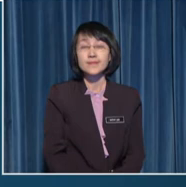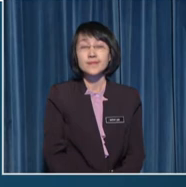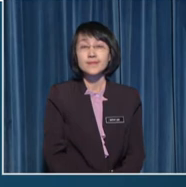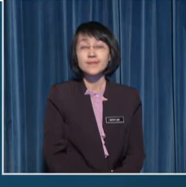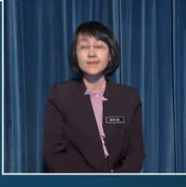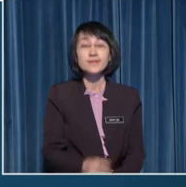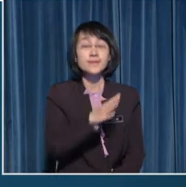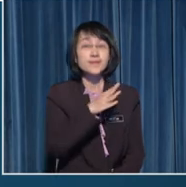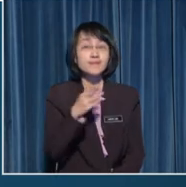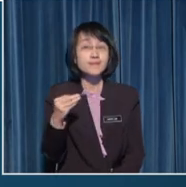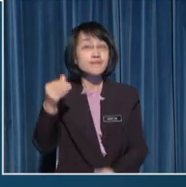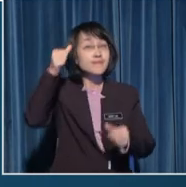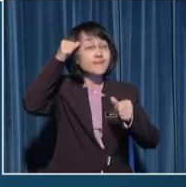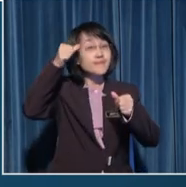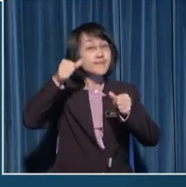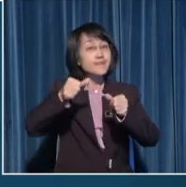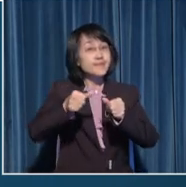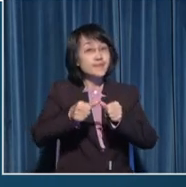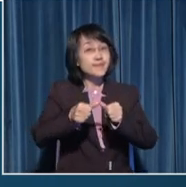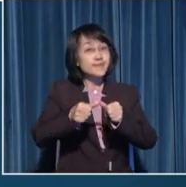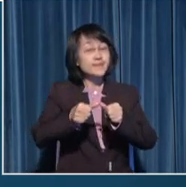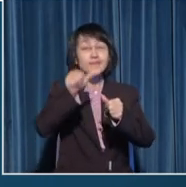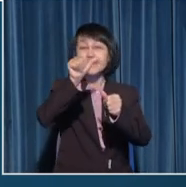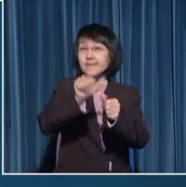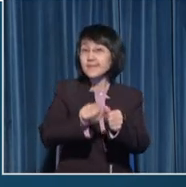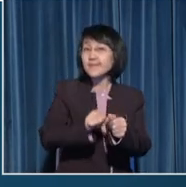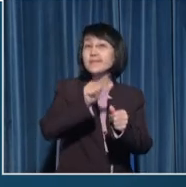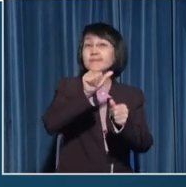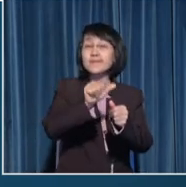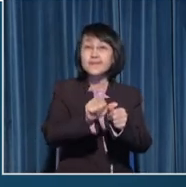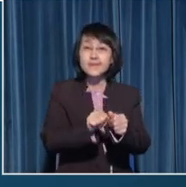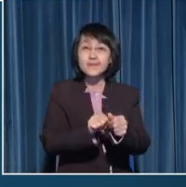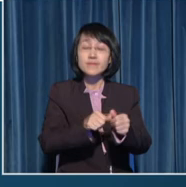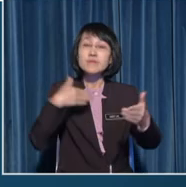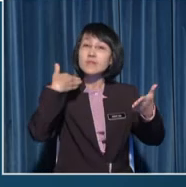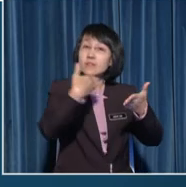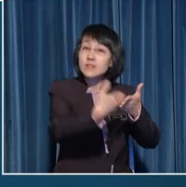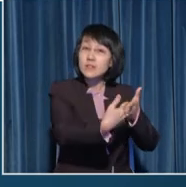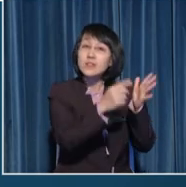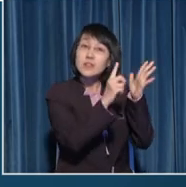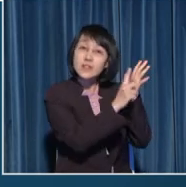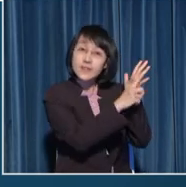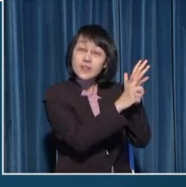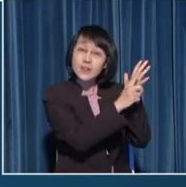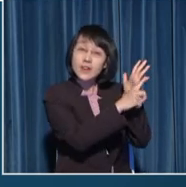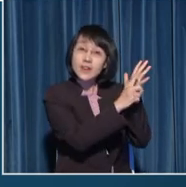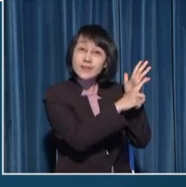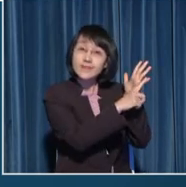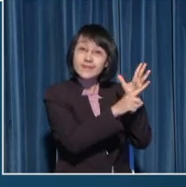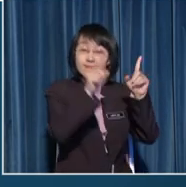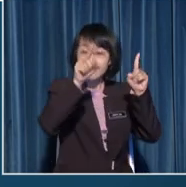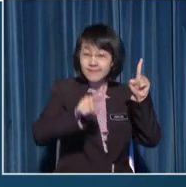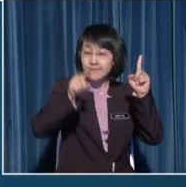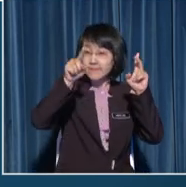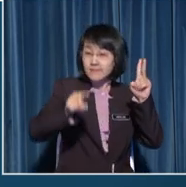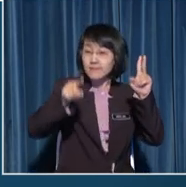And also remember, every time you reach the 5th data, draw